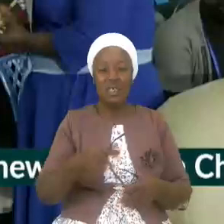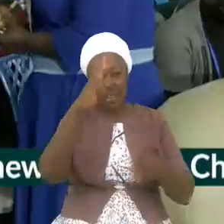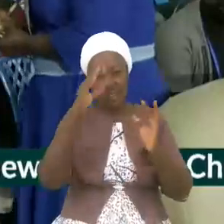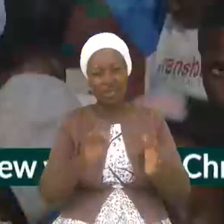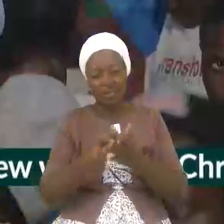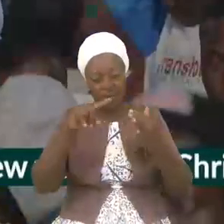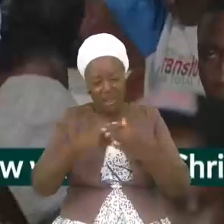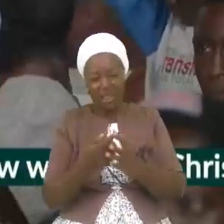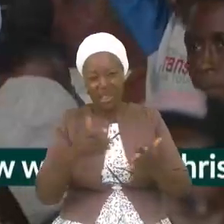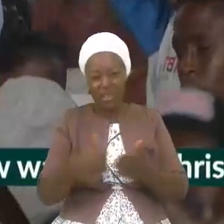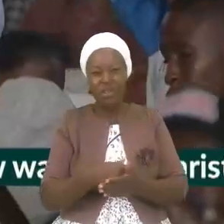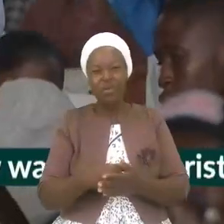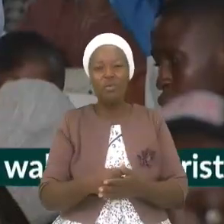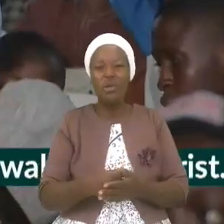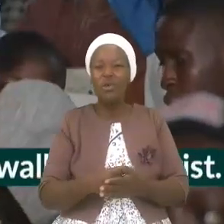Therefore,